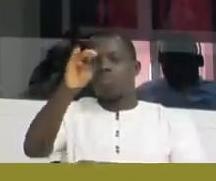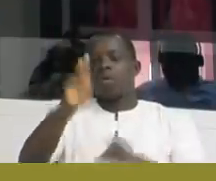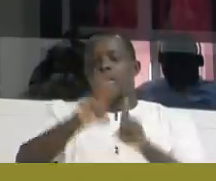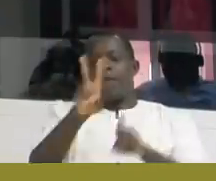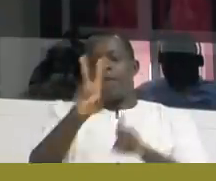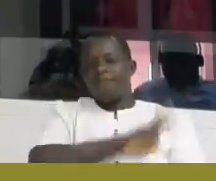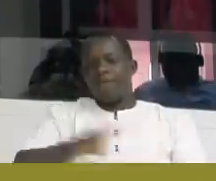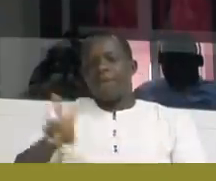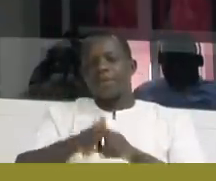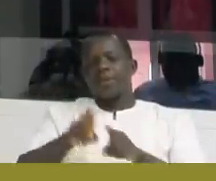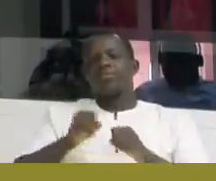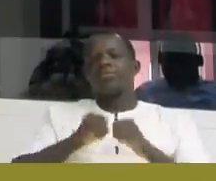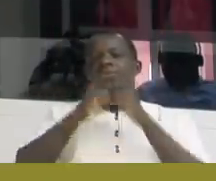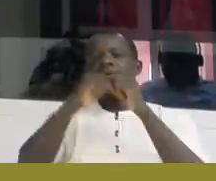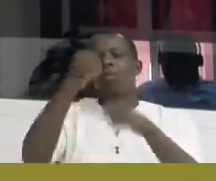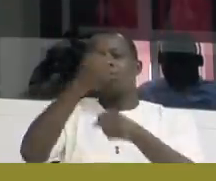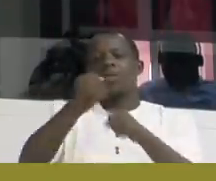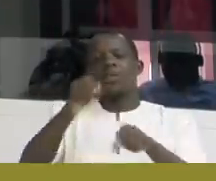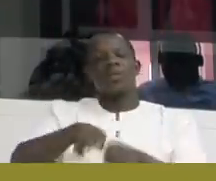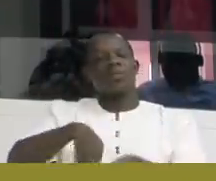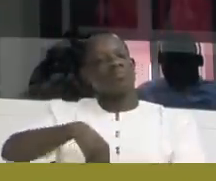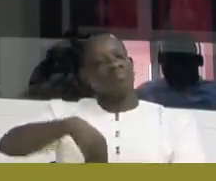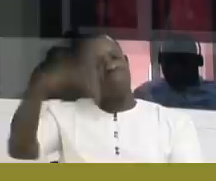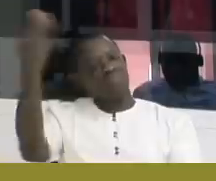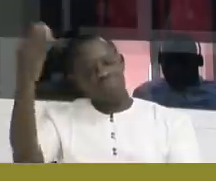this, as if to